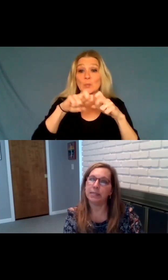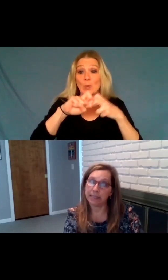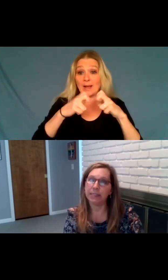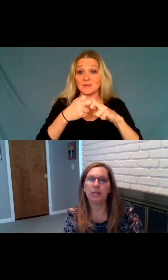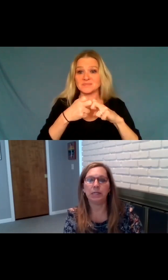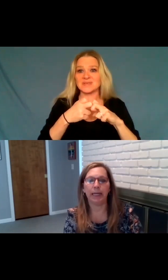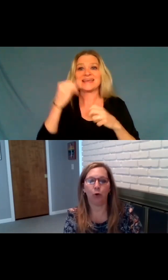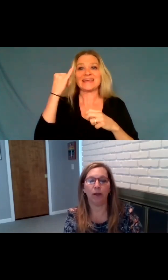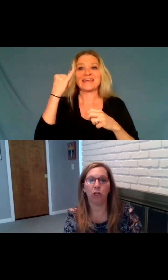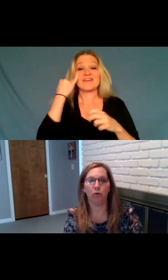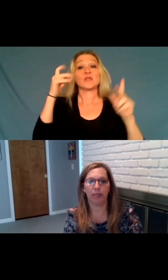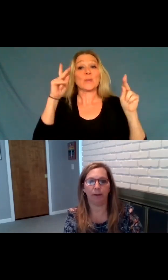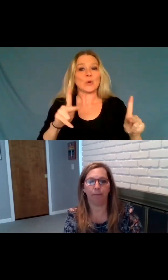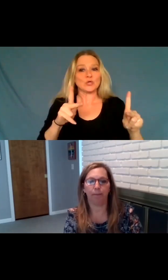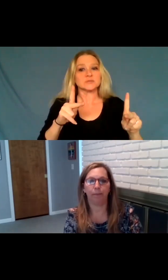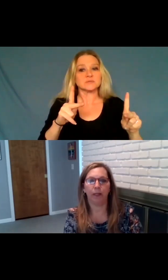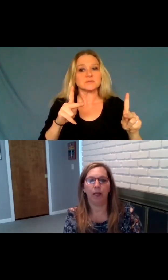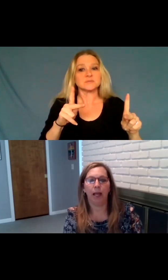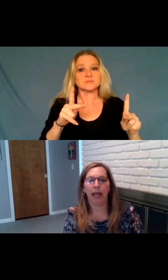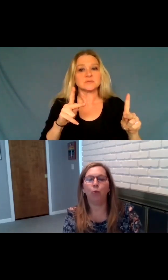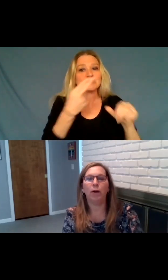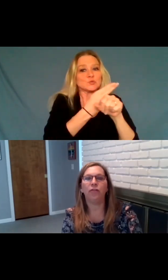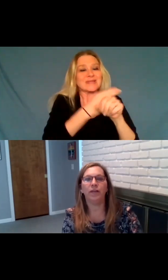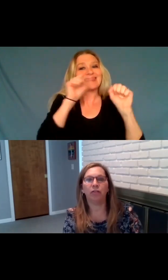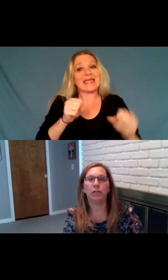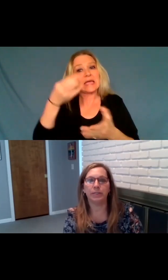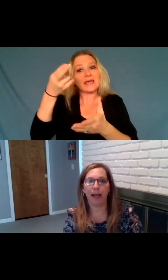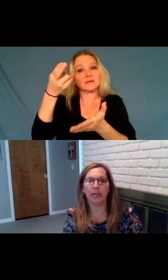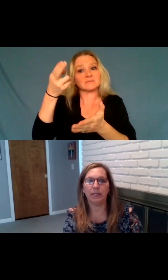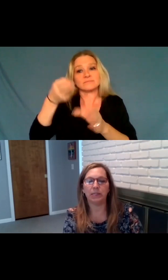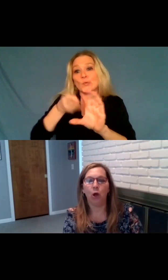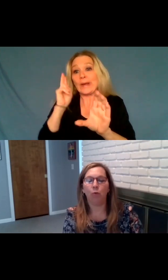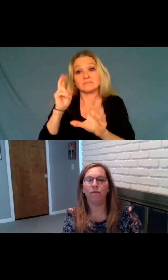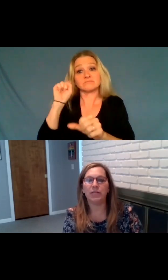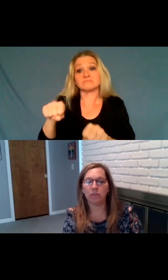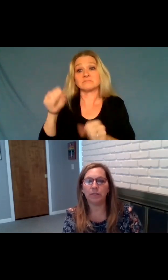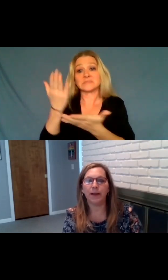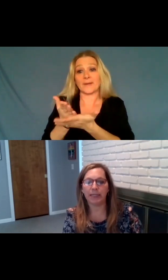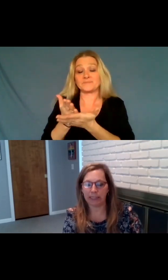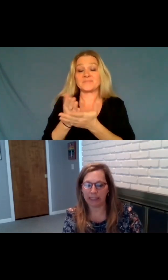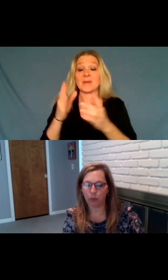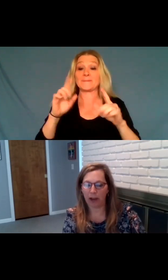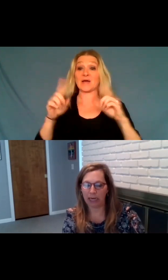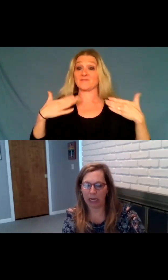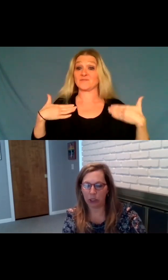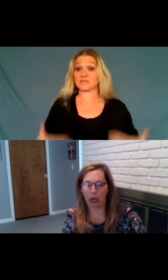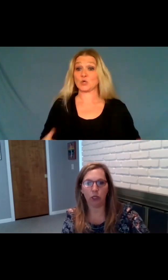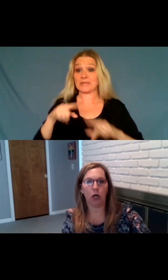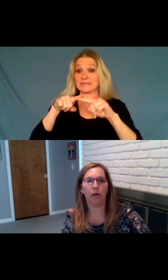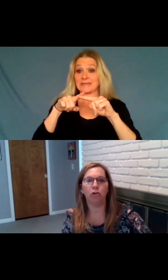abusing still can quit using. And what is physical dependence? Well, physical dependence is